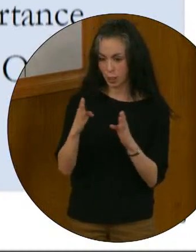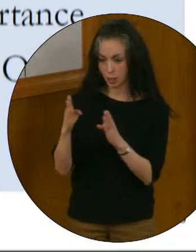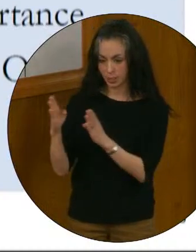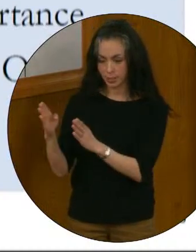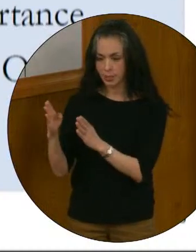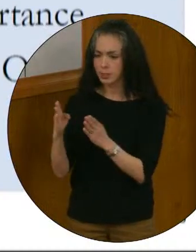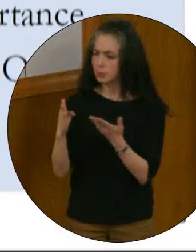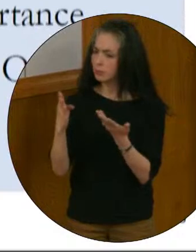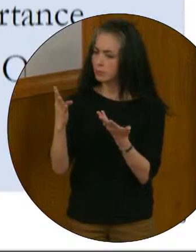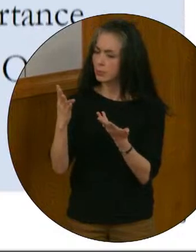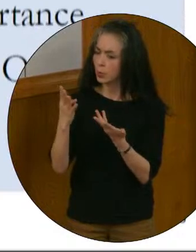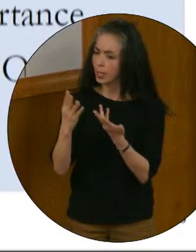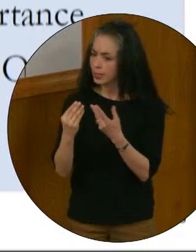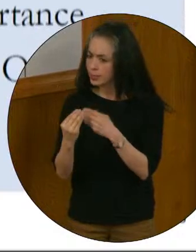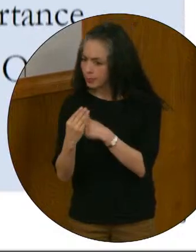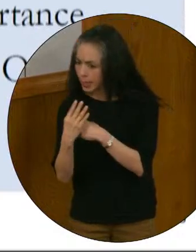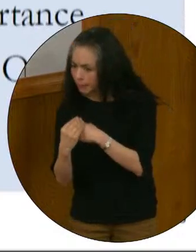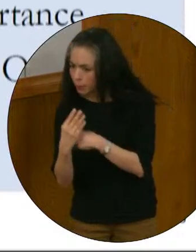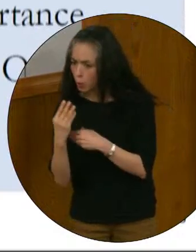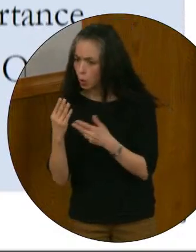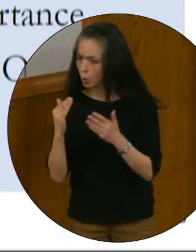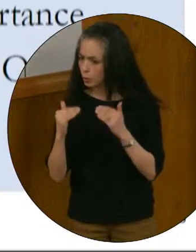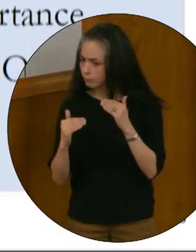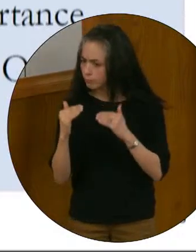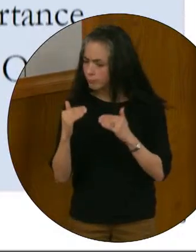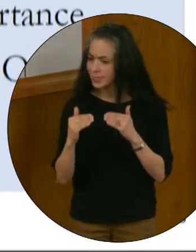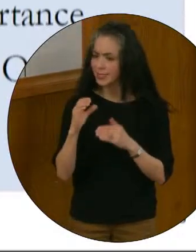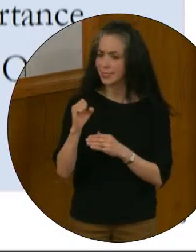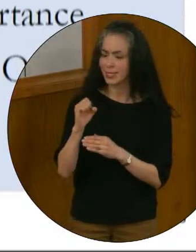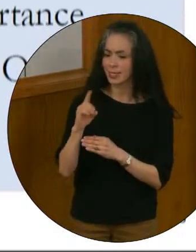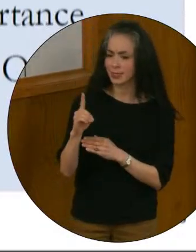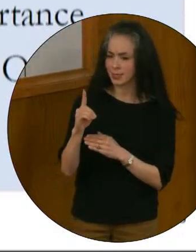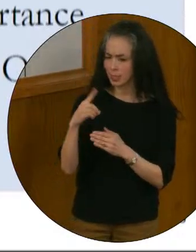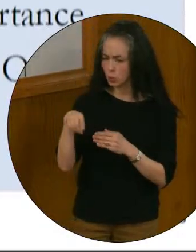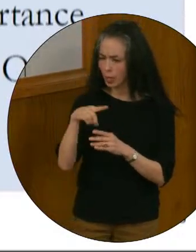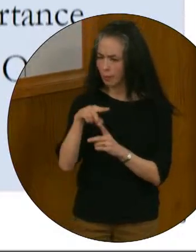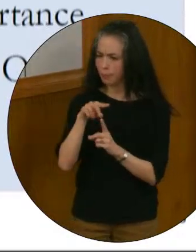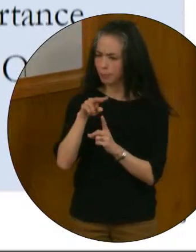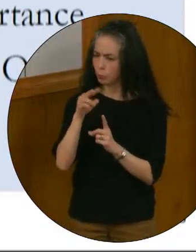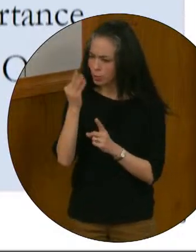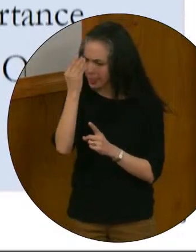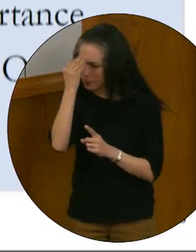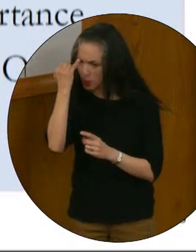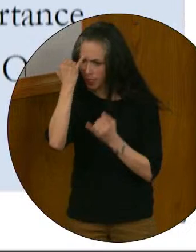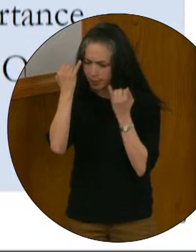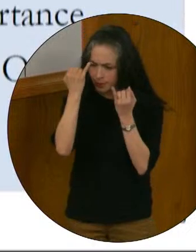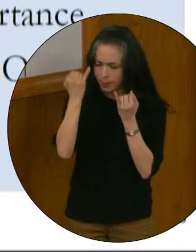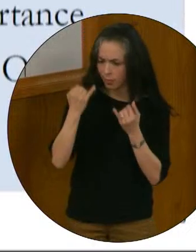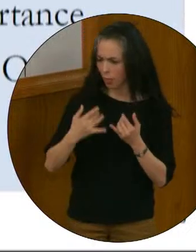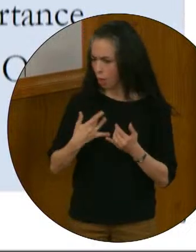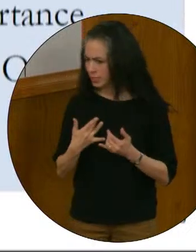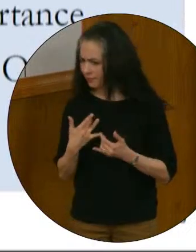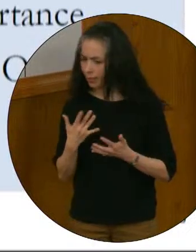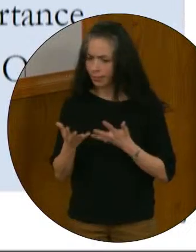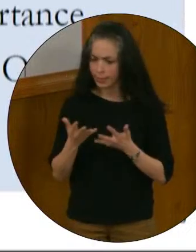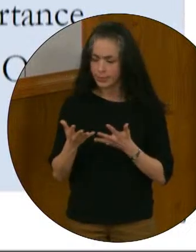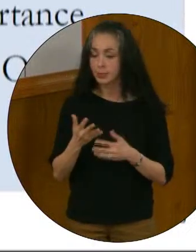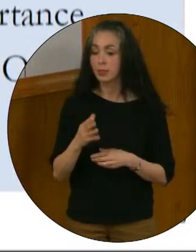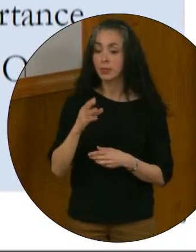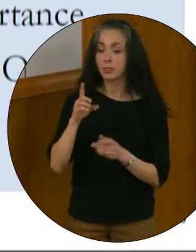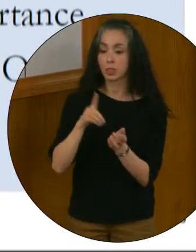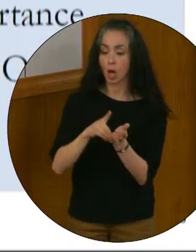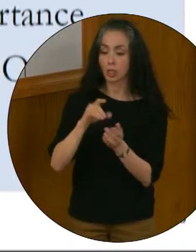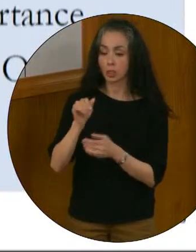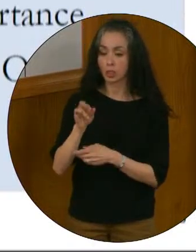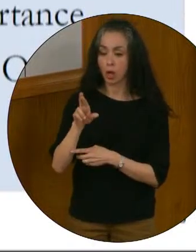some input to level set on our phrase, "We are CCSD," to get perceptions and thoughts and feelings. Dr. Jara